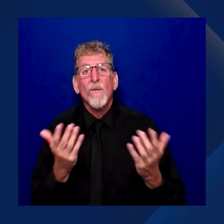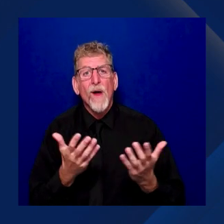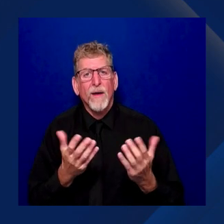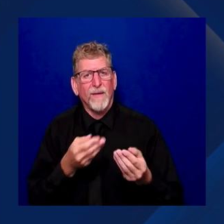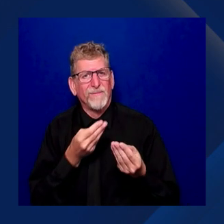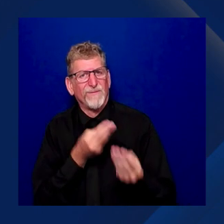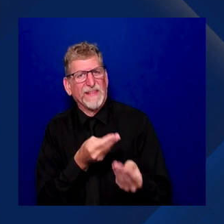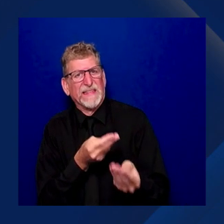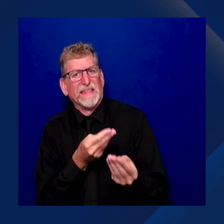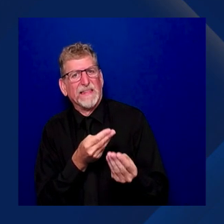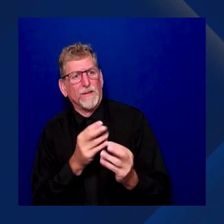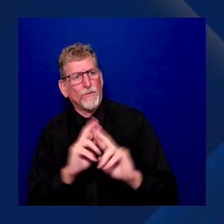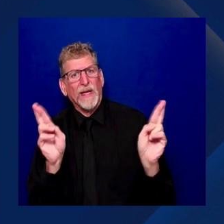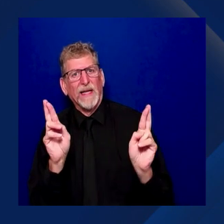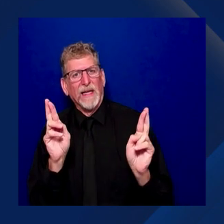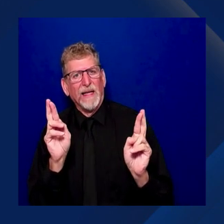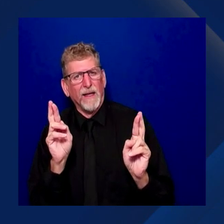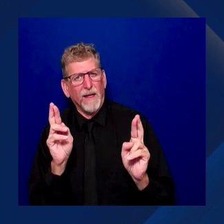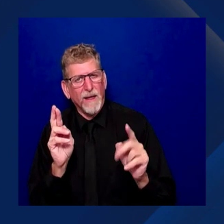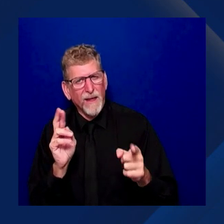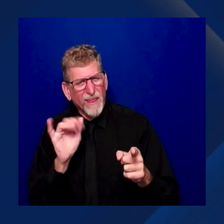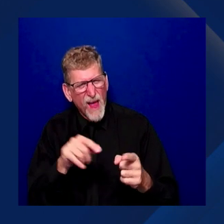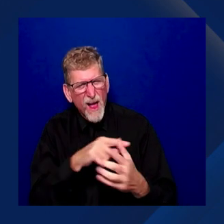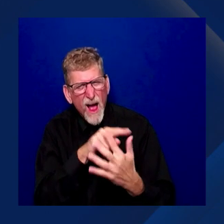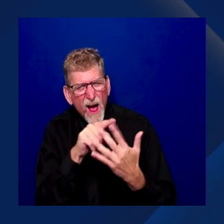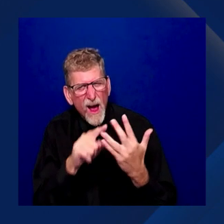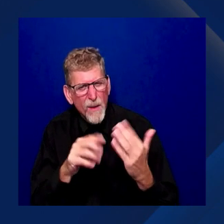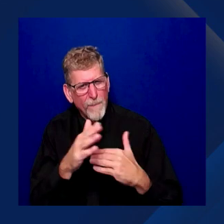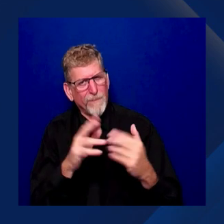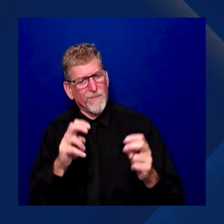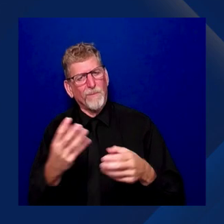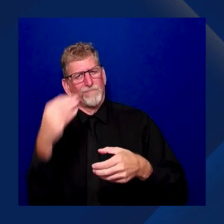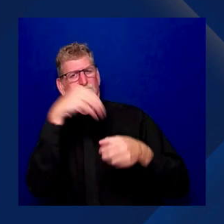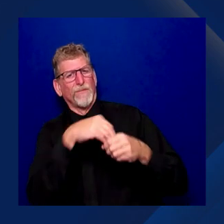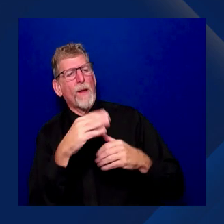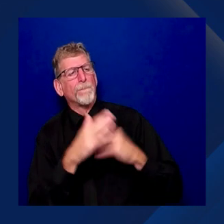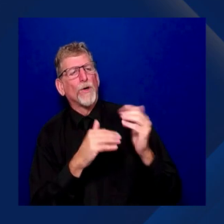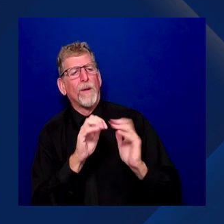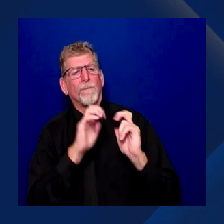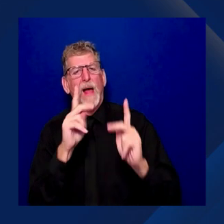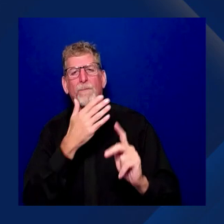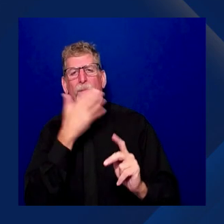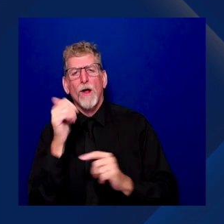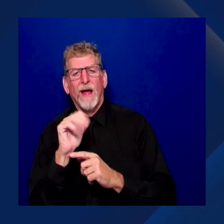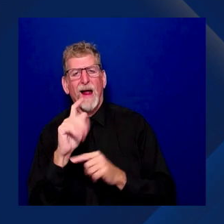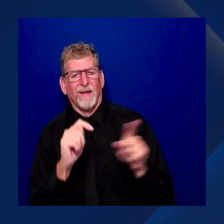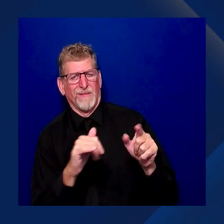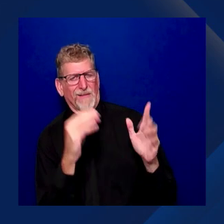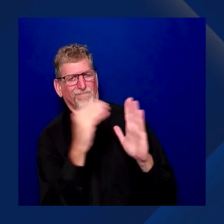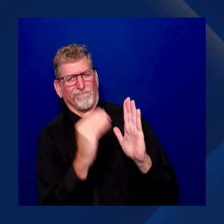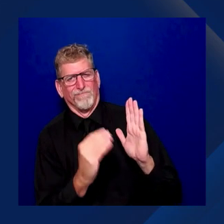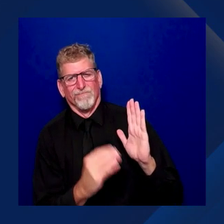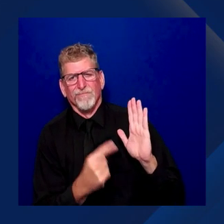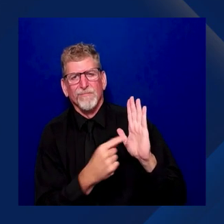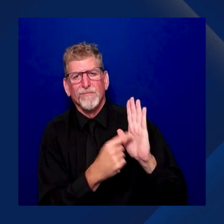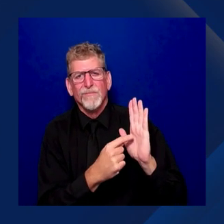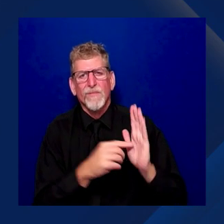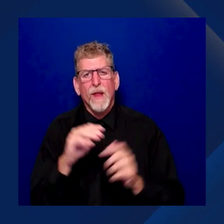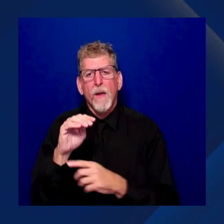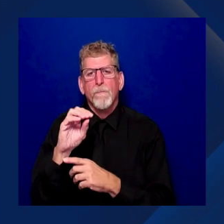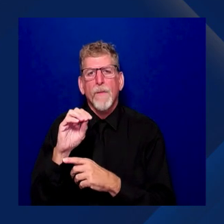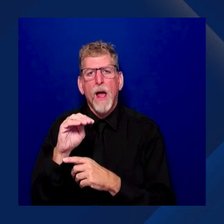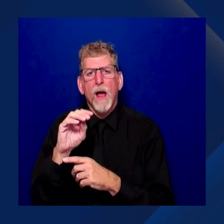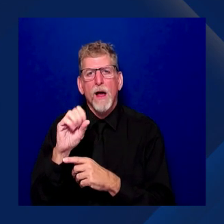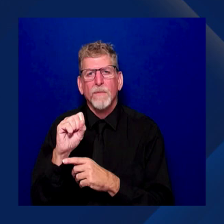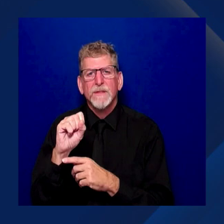Back Better Act from the Moms Matter Act, a Momnibus bill that provides unprecedented funding for the maternal